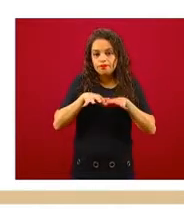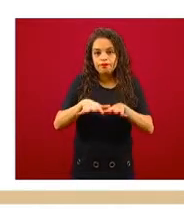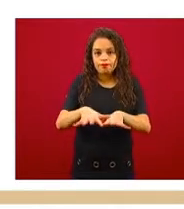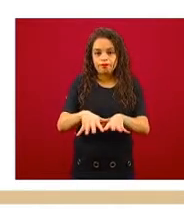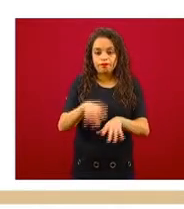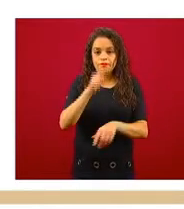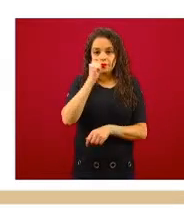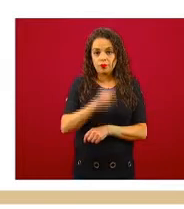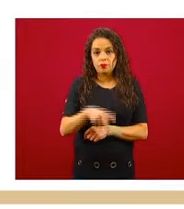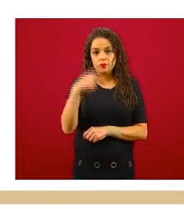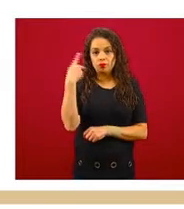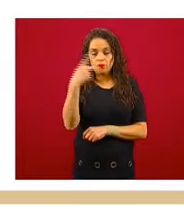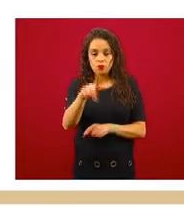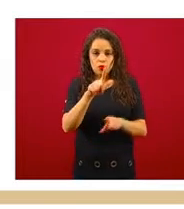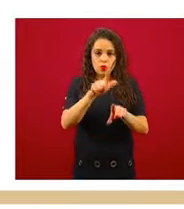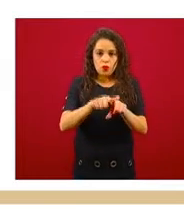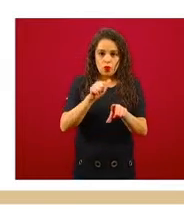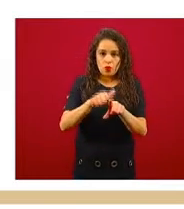active cases.